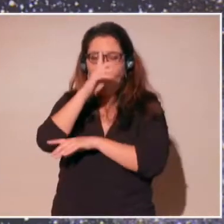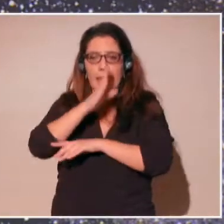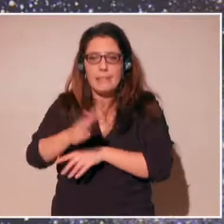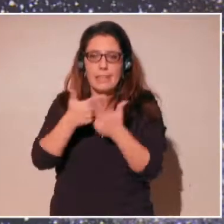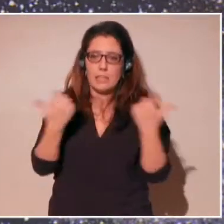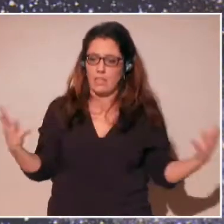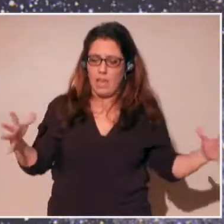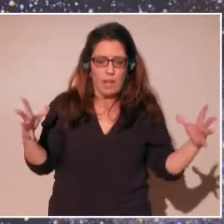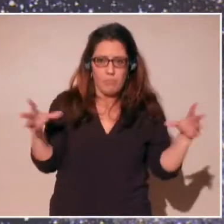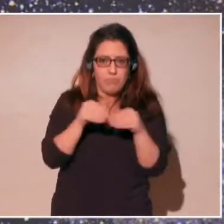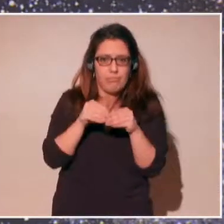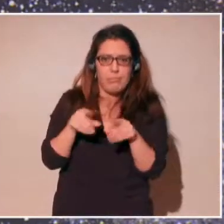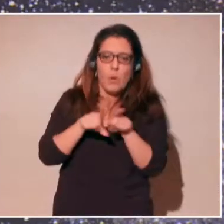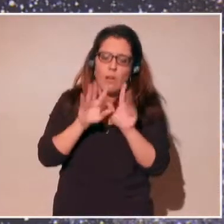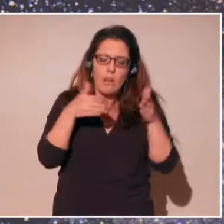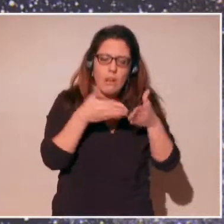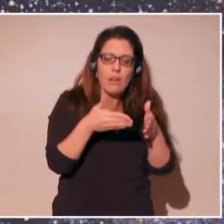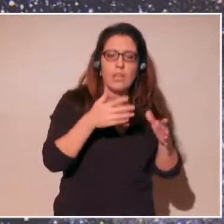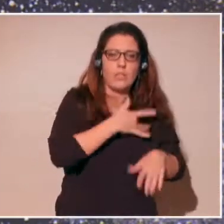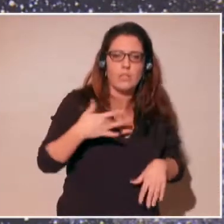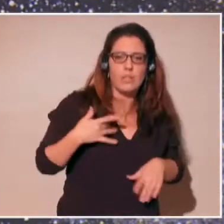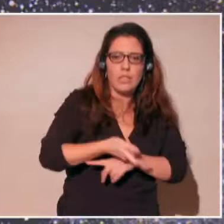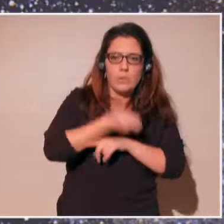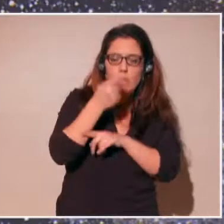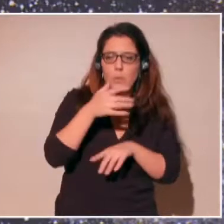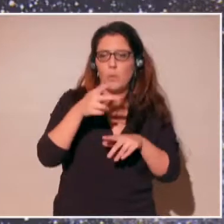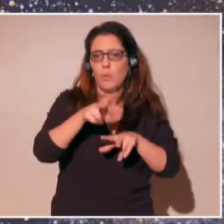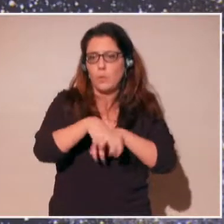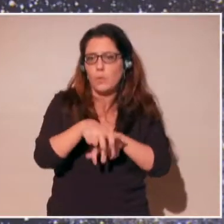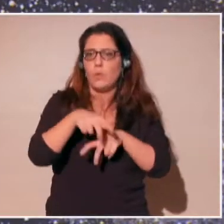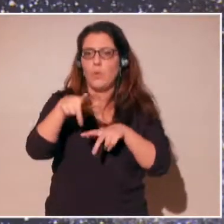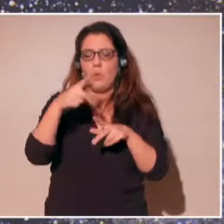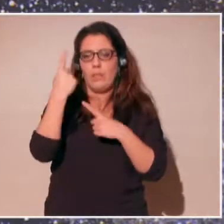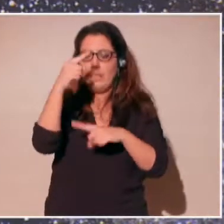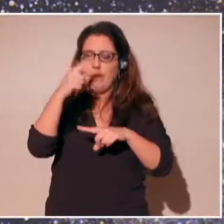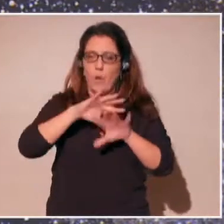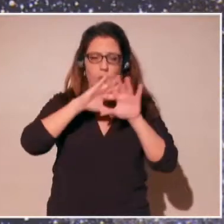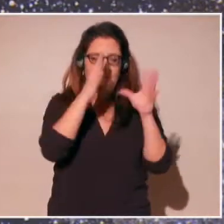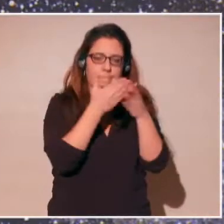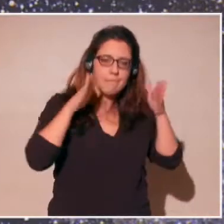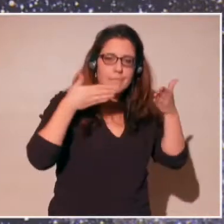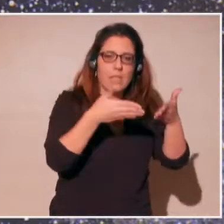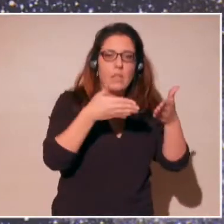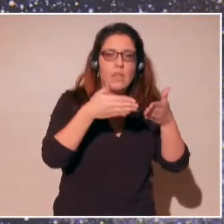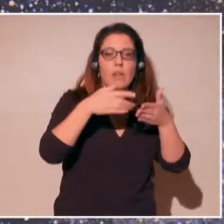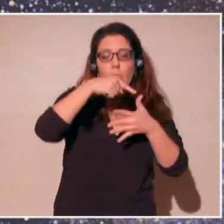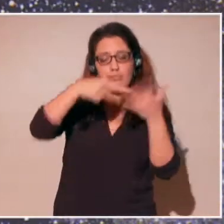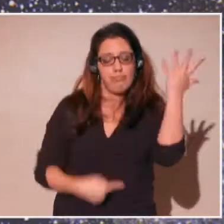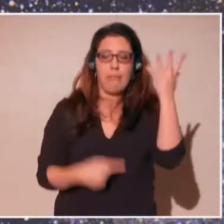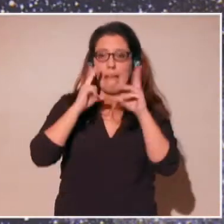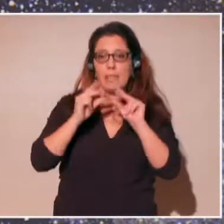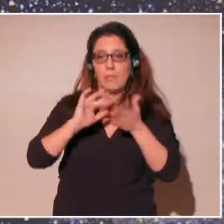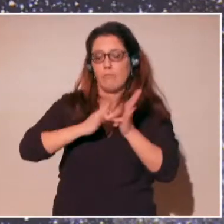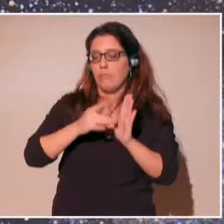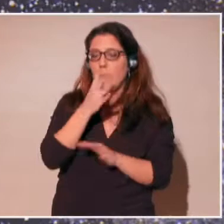ethics, education, health, mobility, agriculture, and defense. And I don't want here to go into the